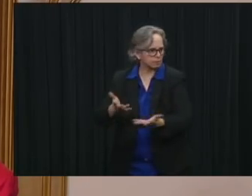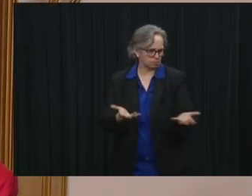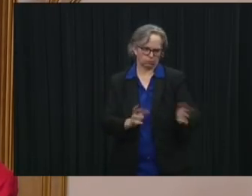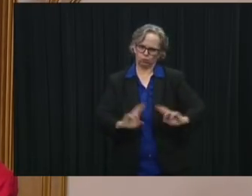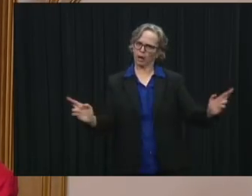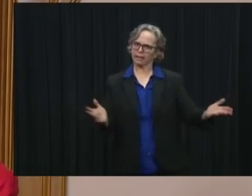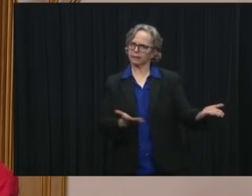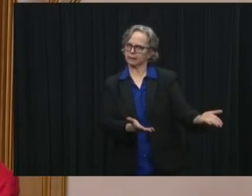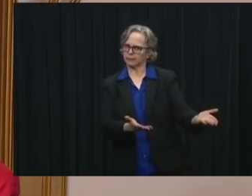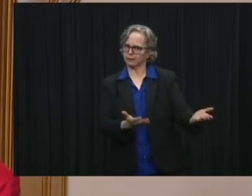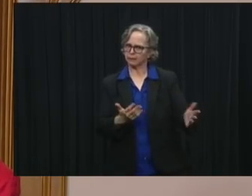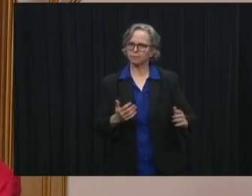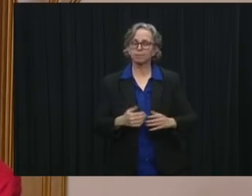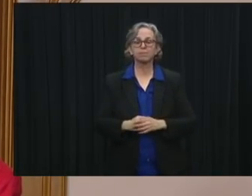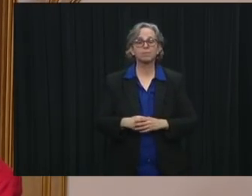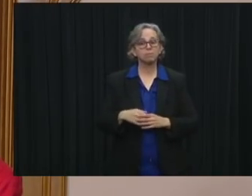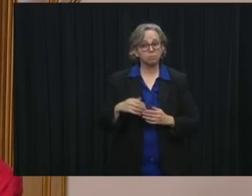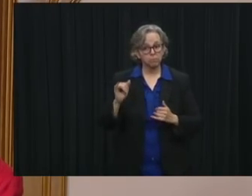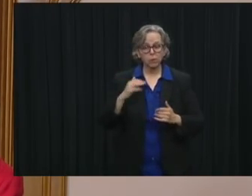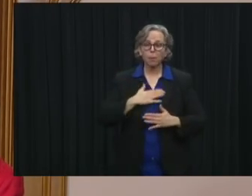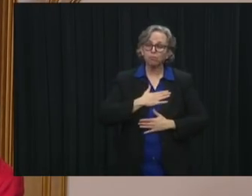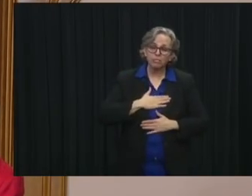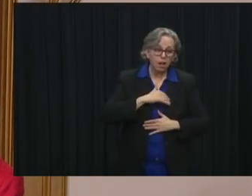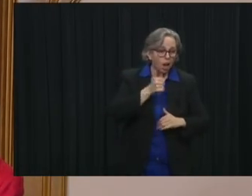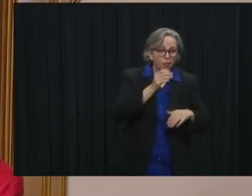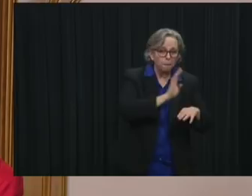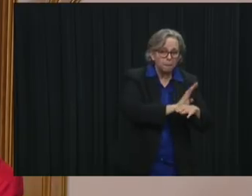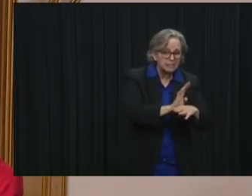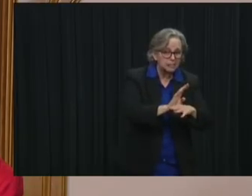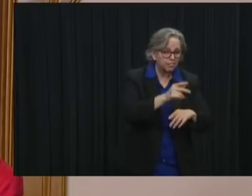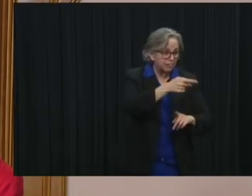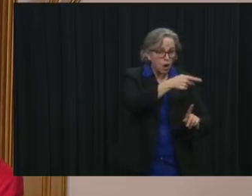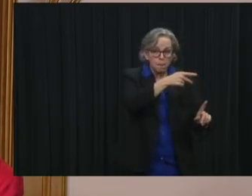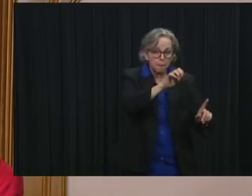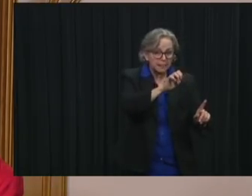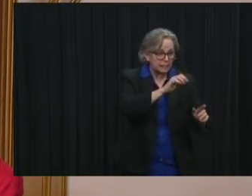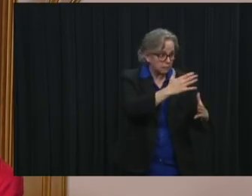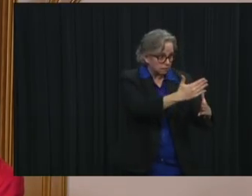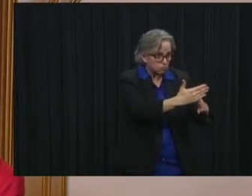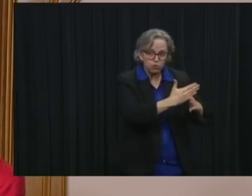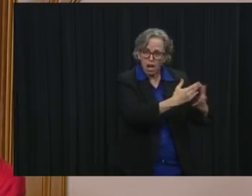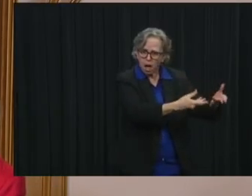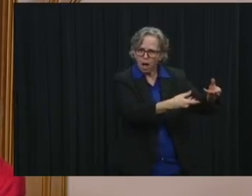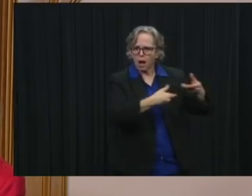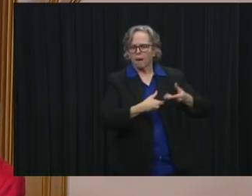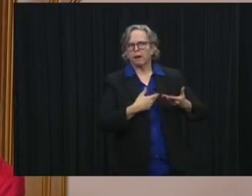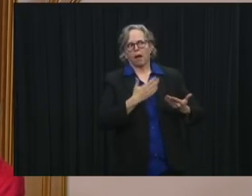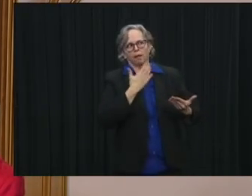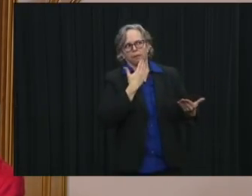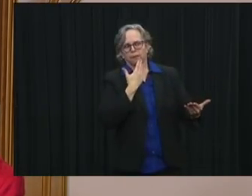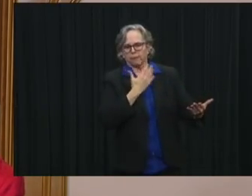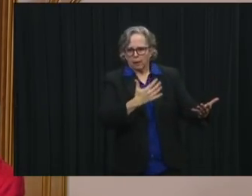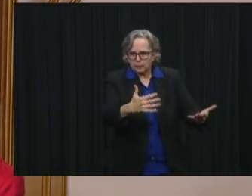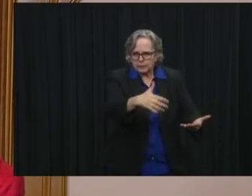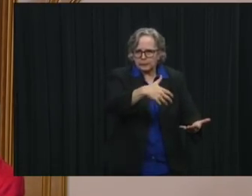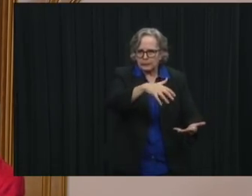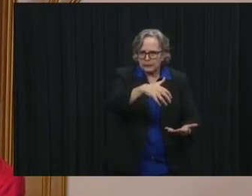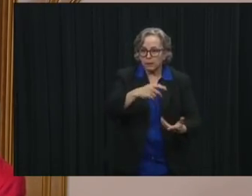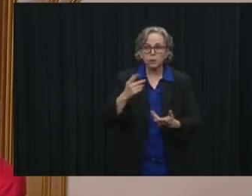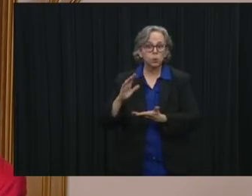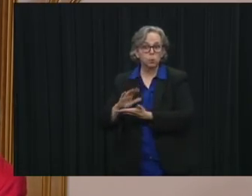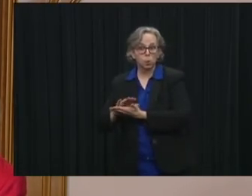their PPE, also our tremendous career and tech schools, construction